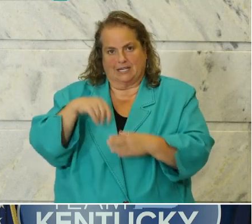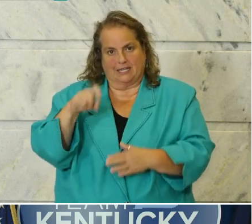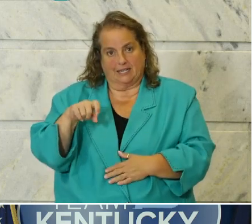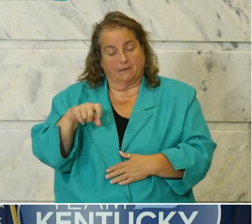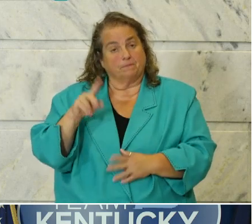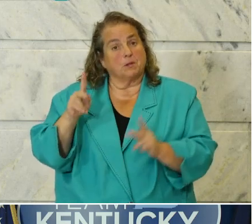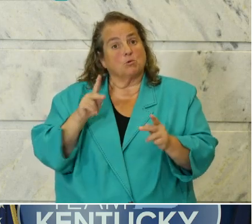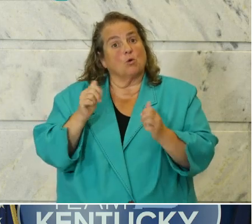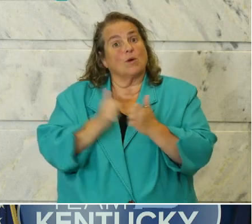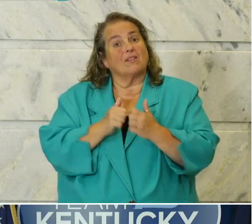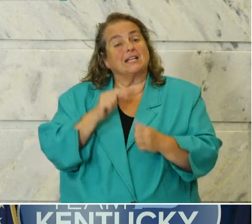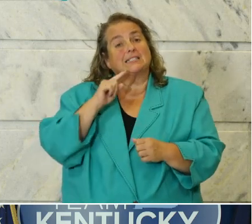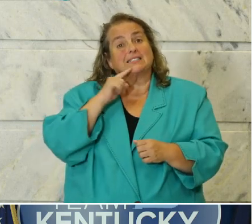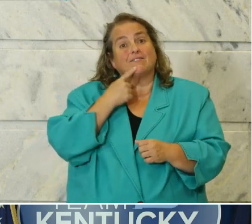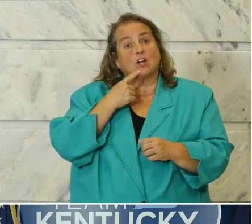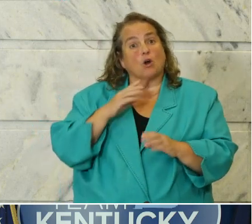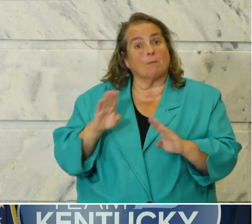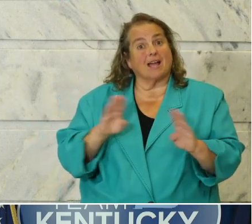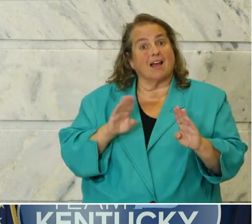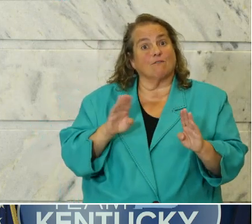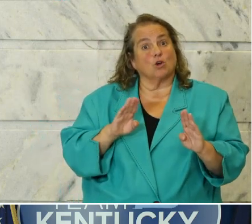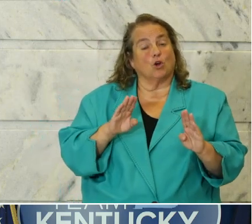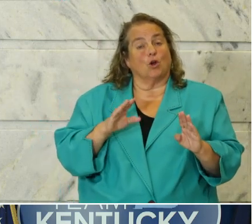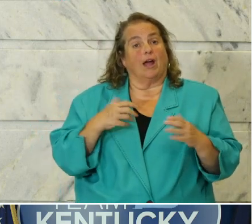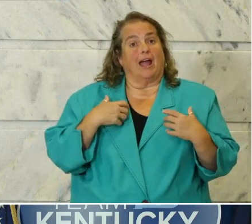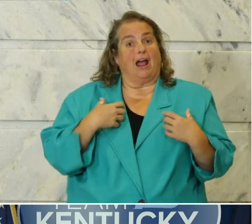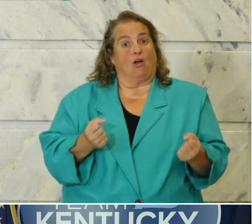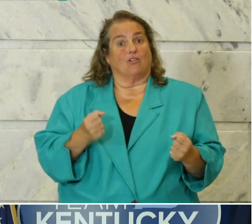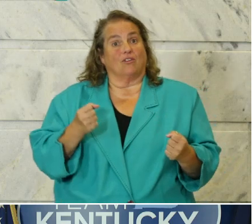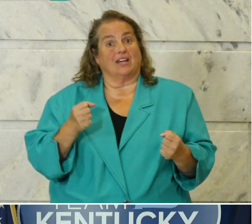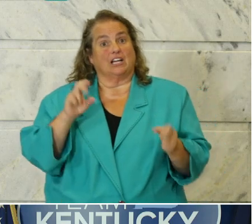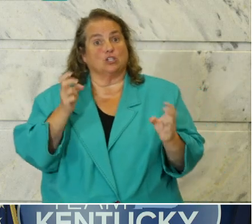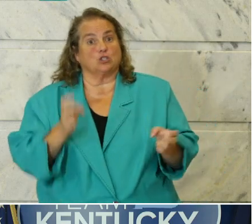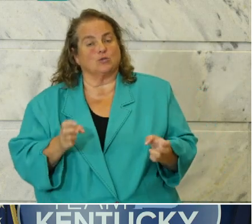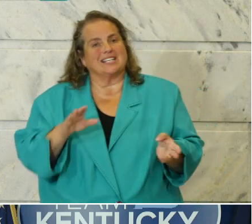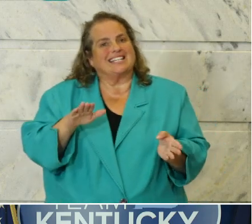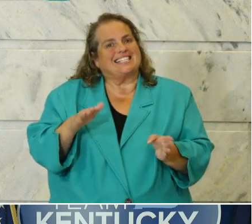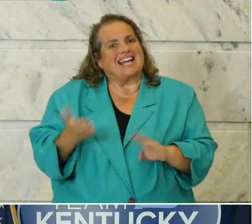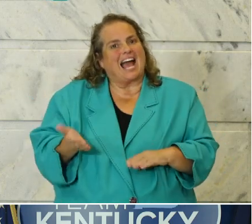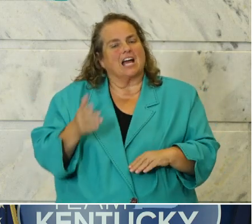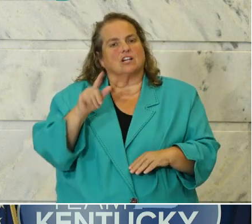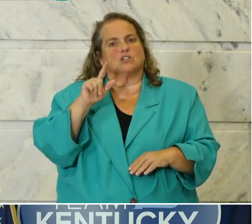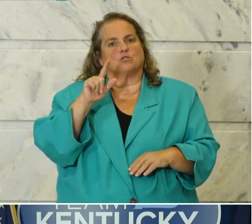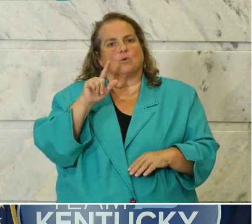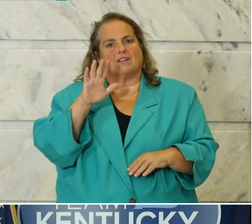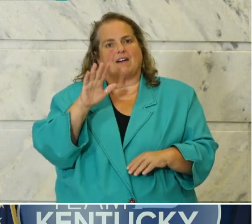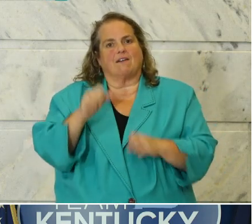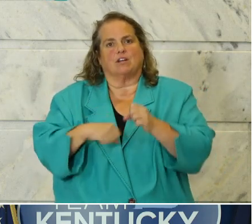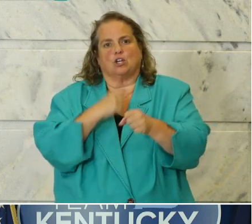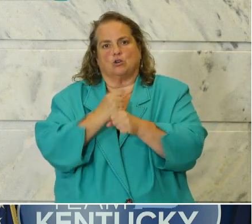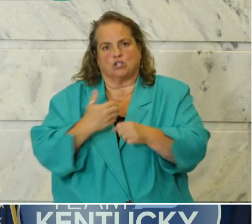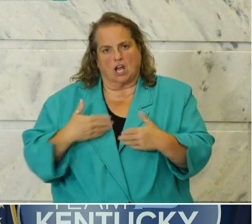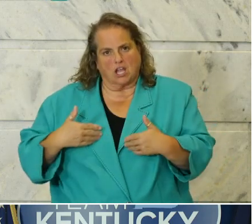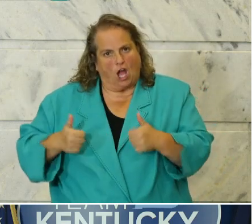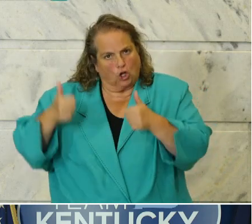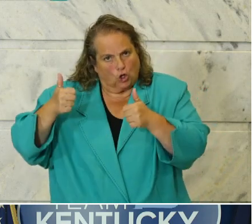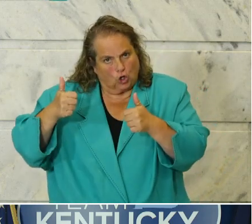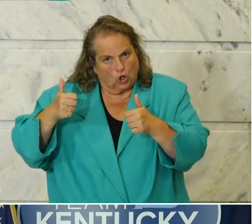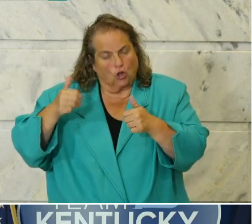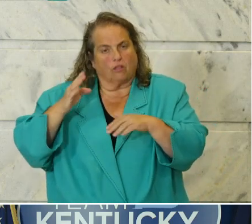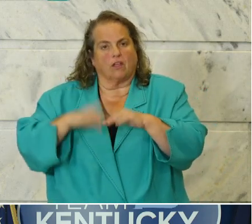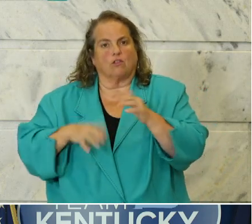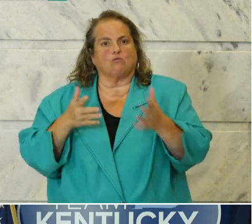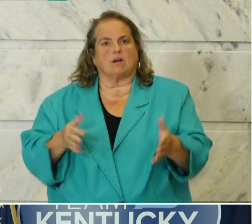People with severe behavioral health issues die 25 years younger than the rest of